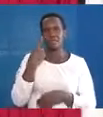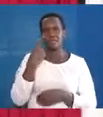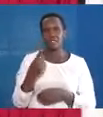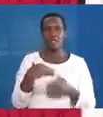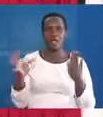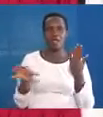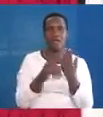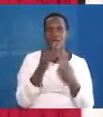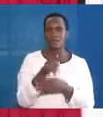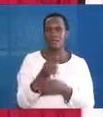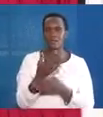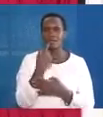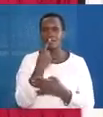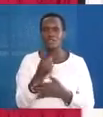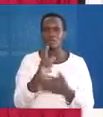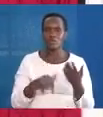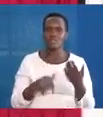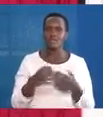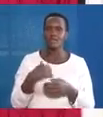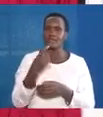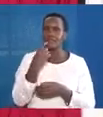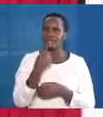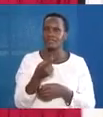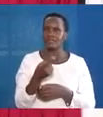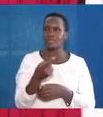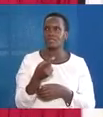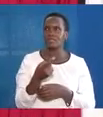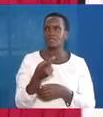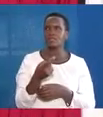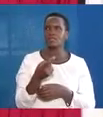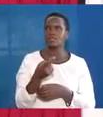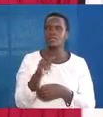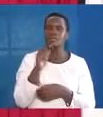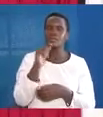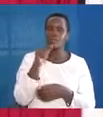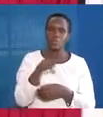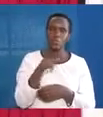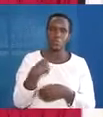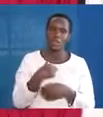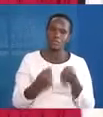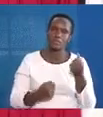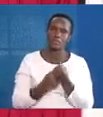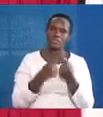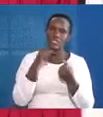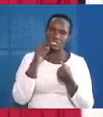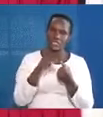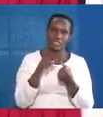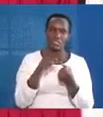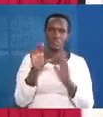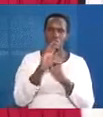wameongeza hapa kusema, in embarking on this constitutional amendment process, the people of